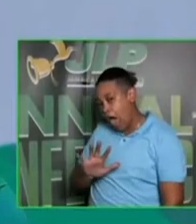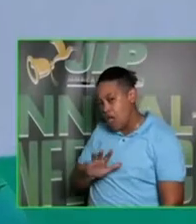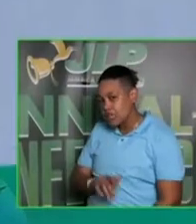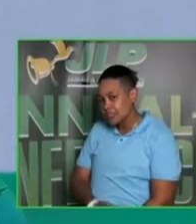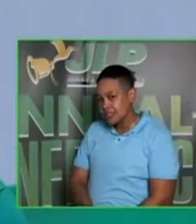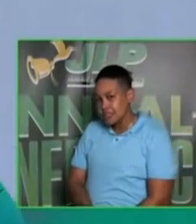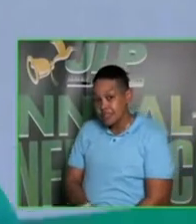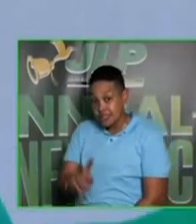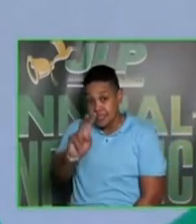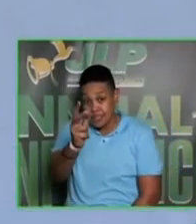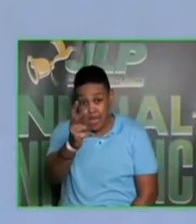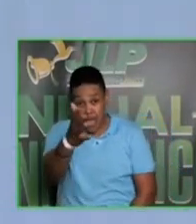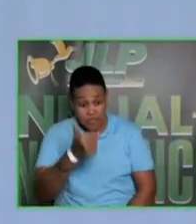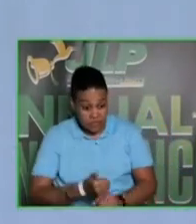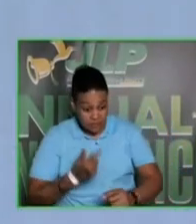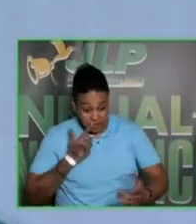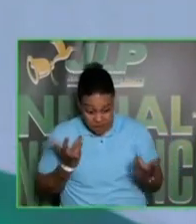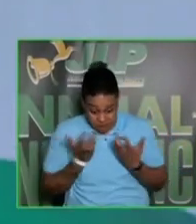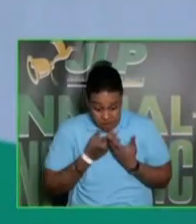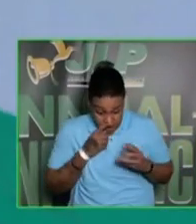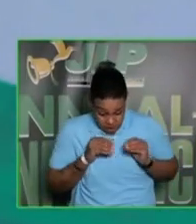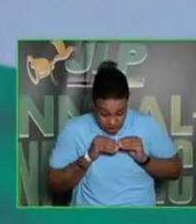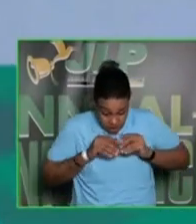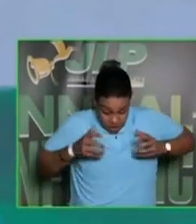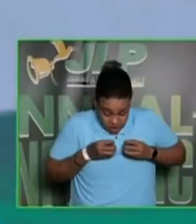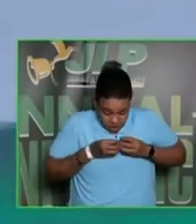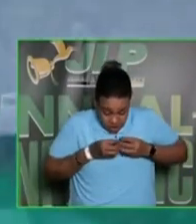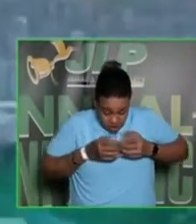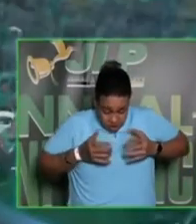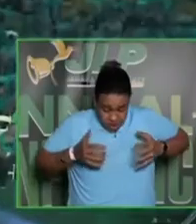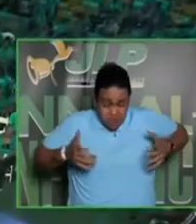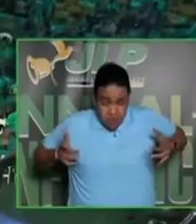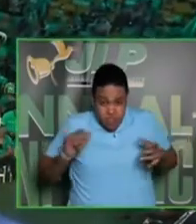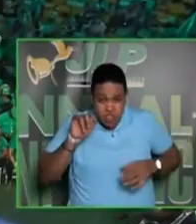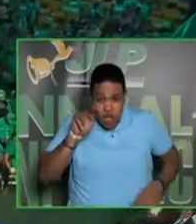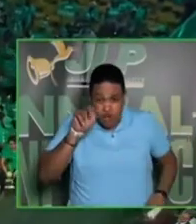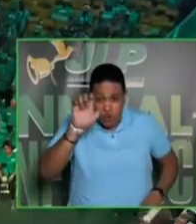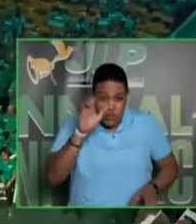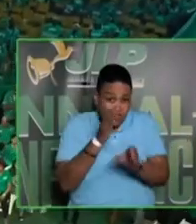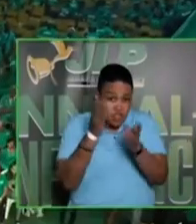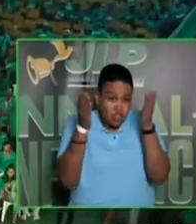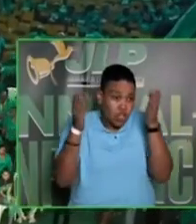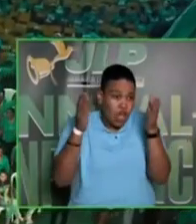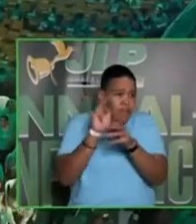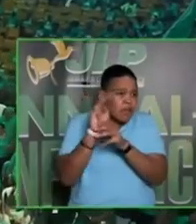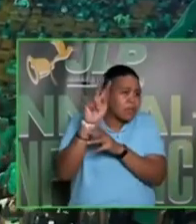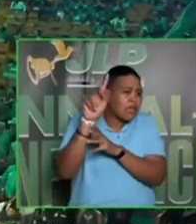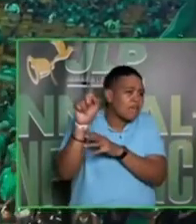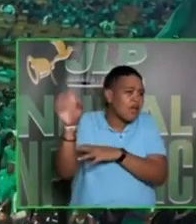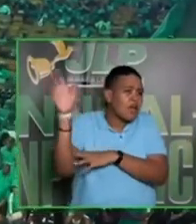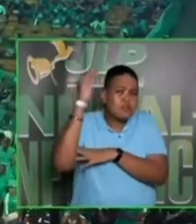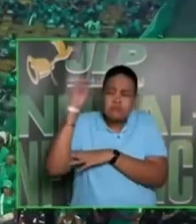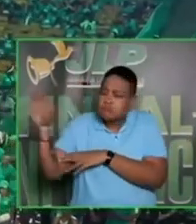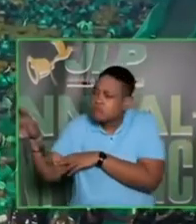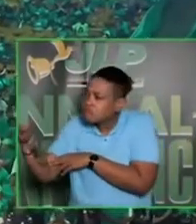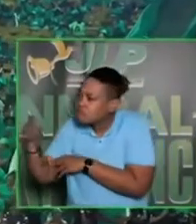But secondly, to complement the expansion of the JUTC service, Minister Vaz has been directed and has